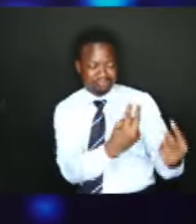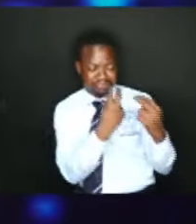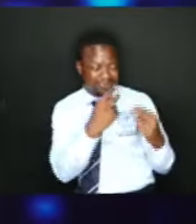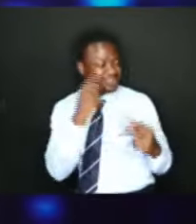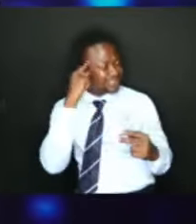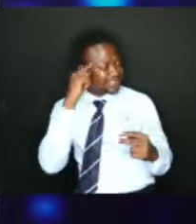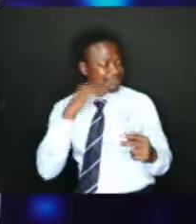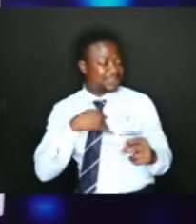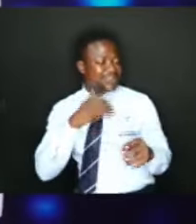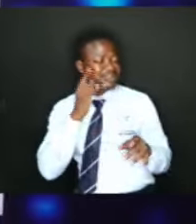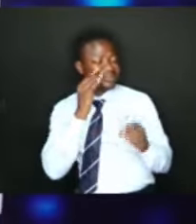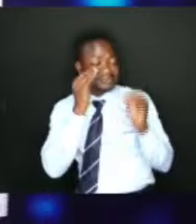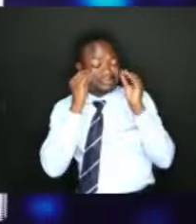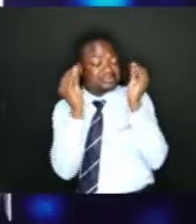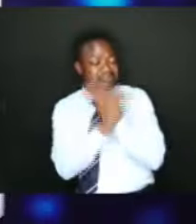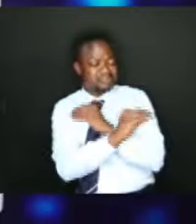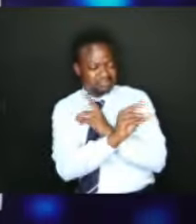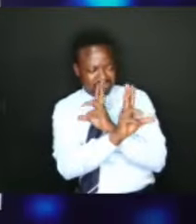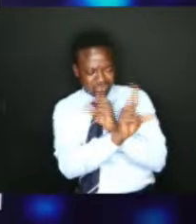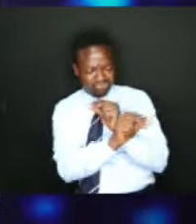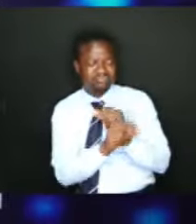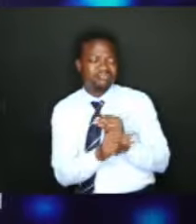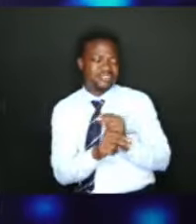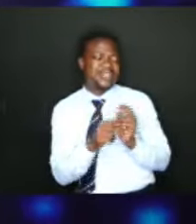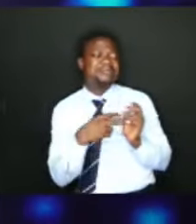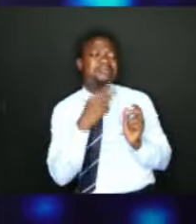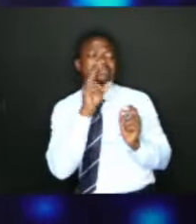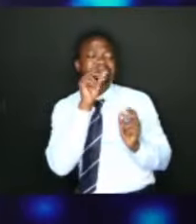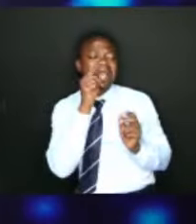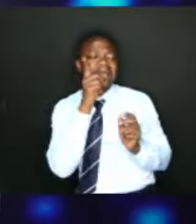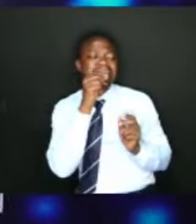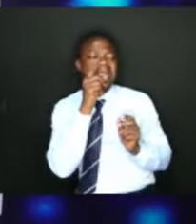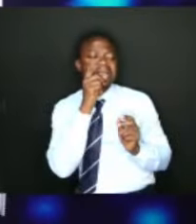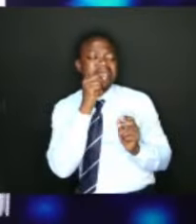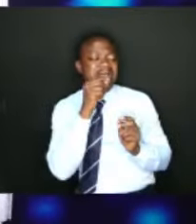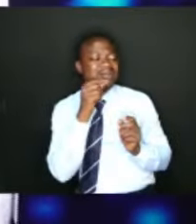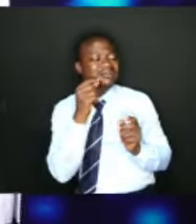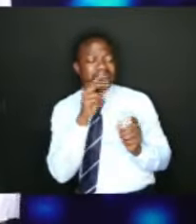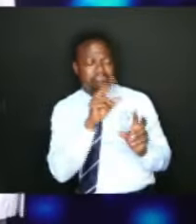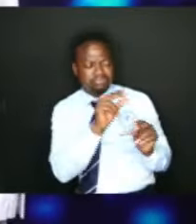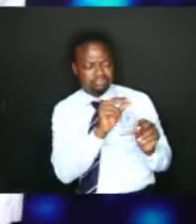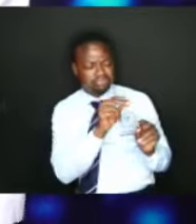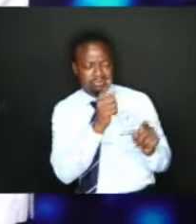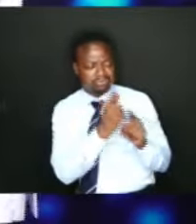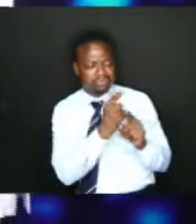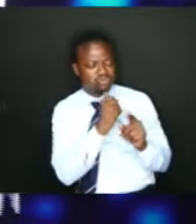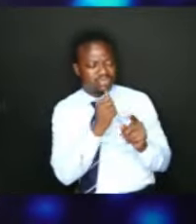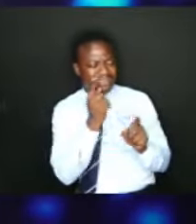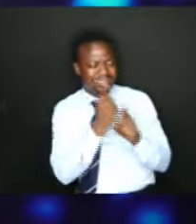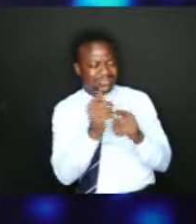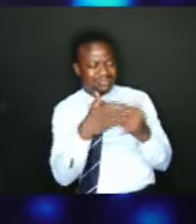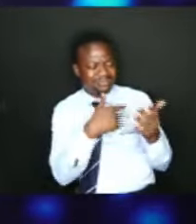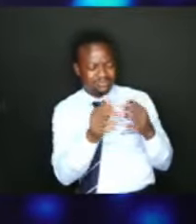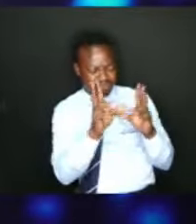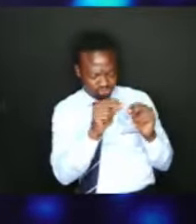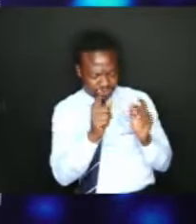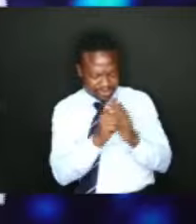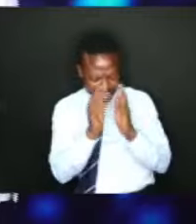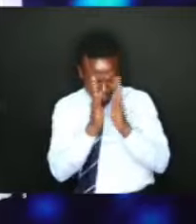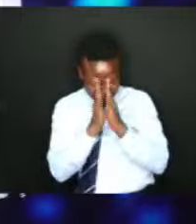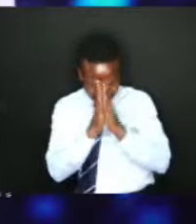bobesa ene ense biara de me numbi na me hwie me kra megu Awurade ene. I was pouring out